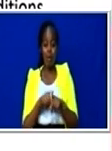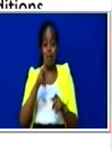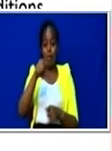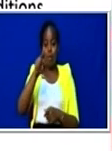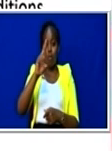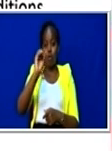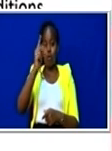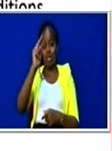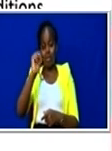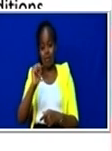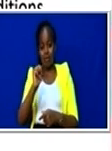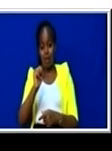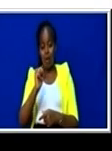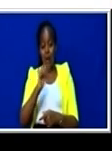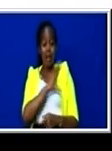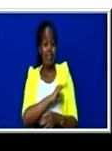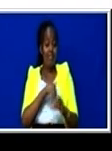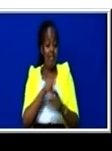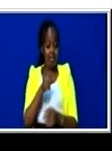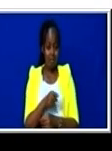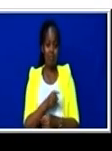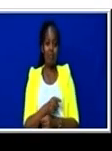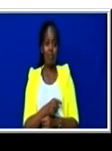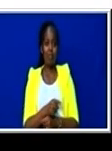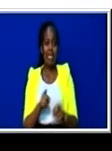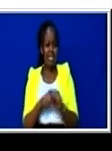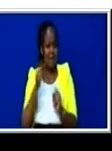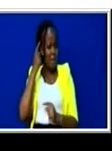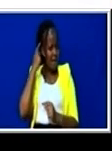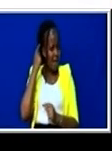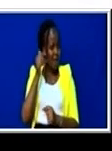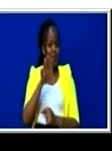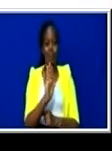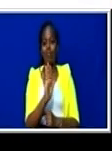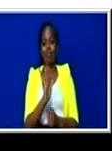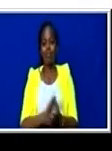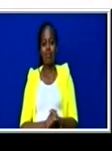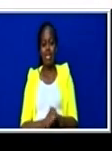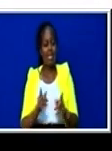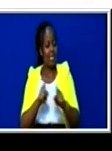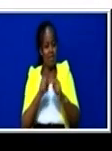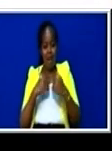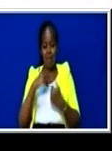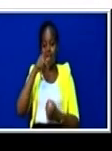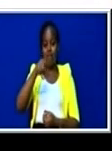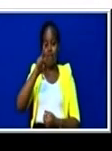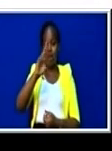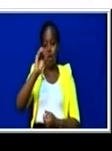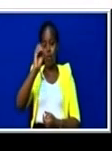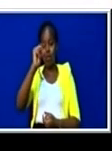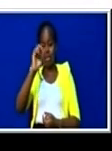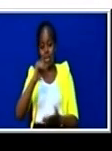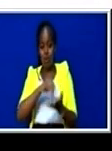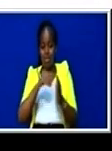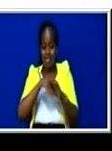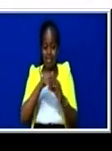They have a protein component in them. Your hair have a protein content in it.